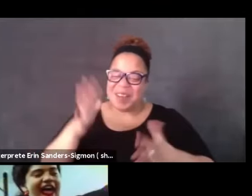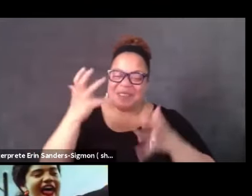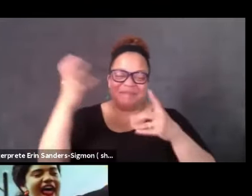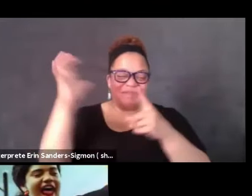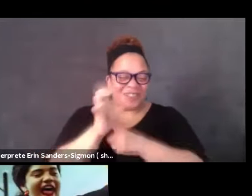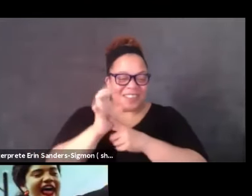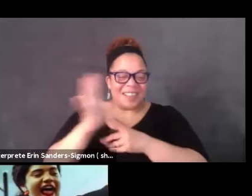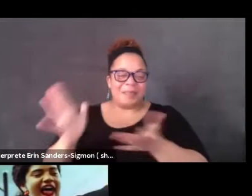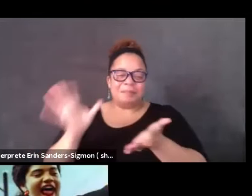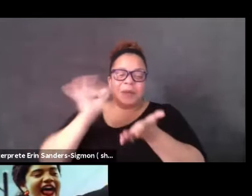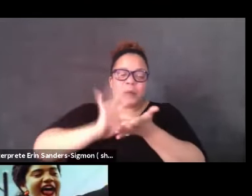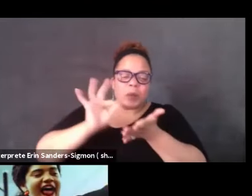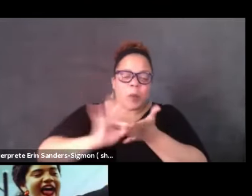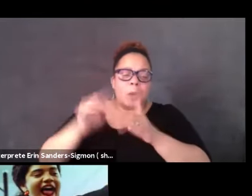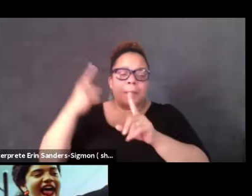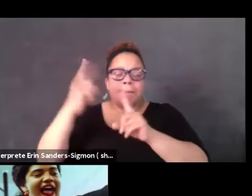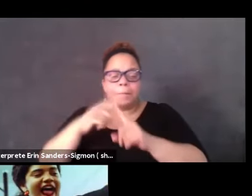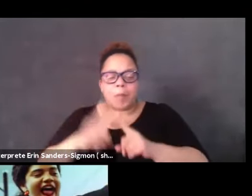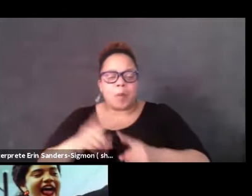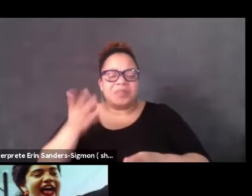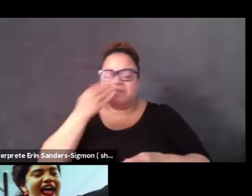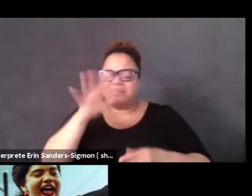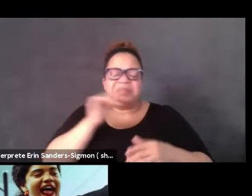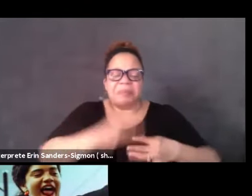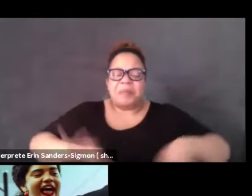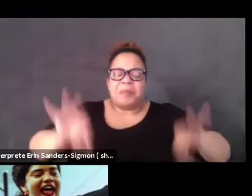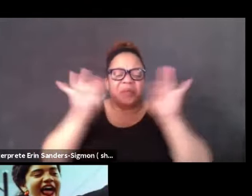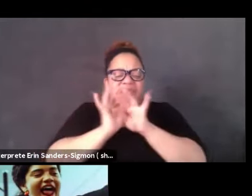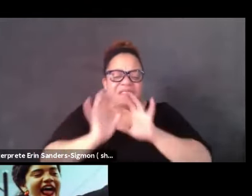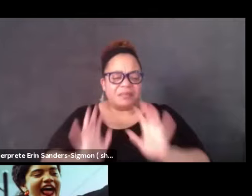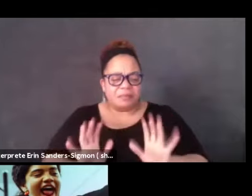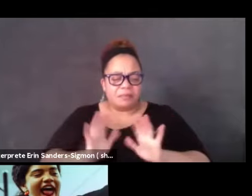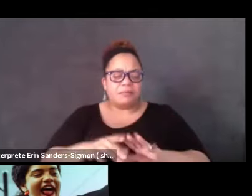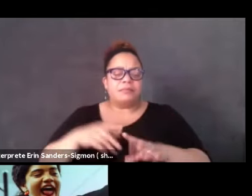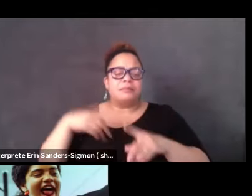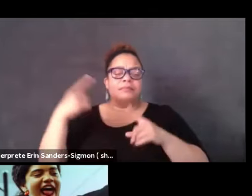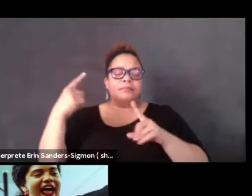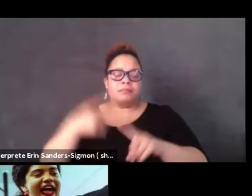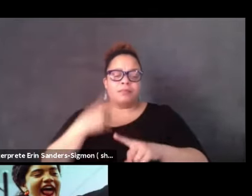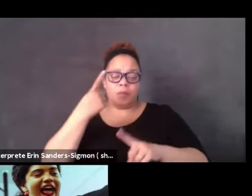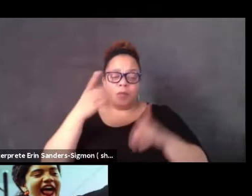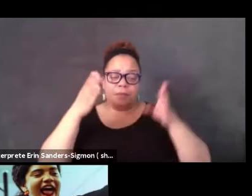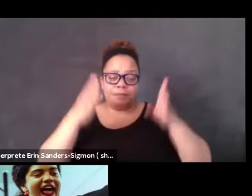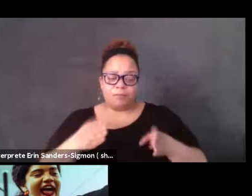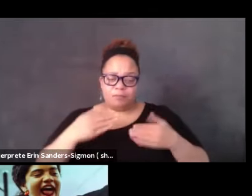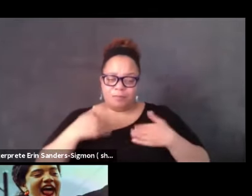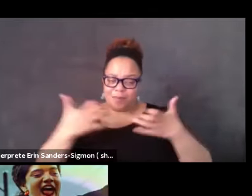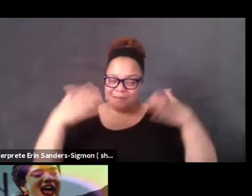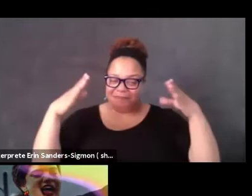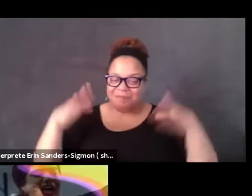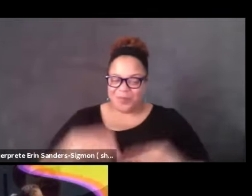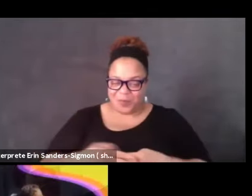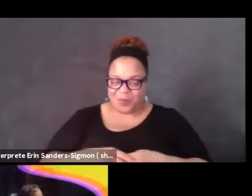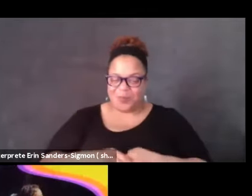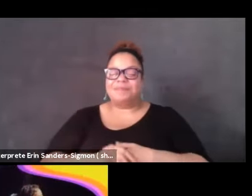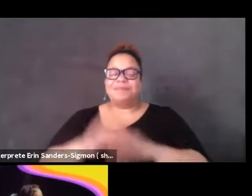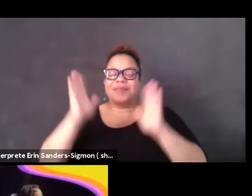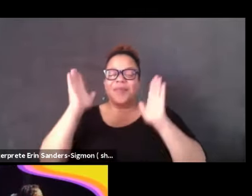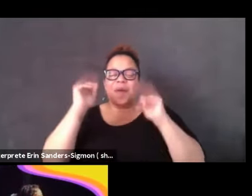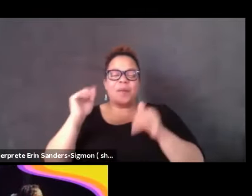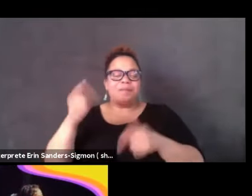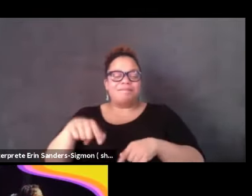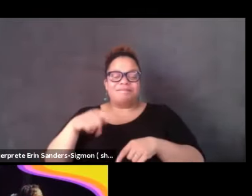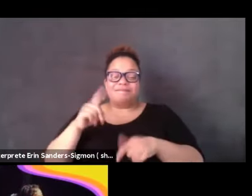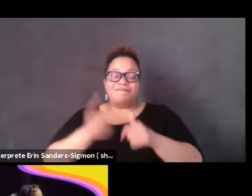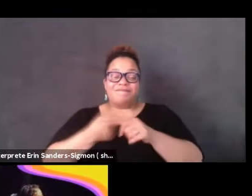there's someone who I'm so excited to introduce you all to. And hopefully it's not the first time you've heard his name or saw his face. Your